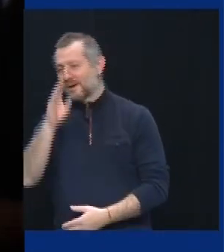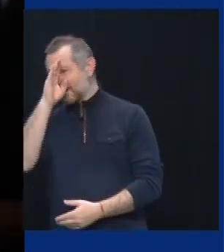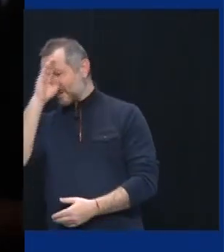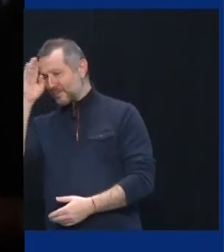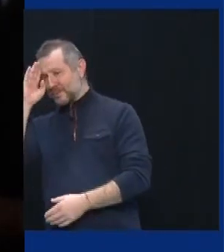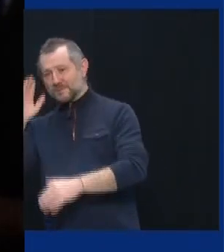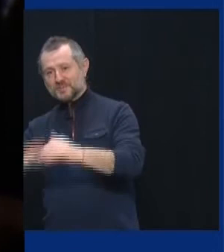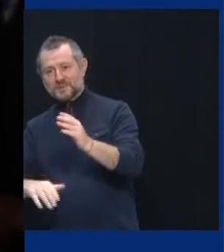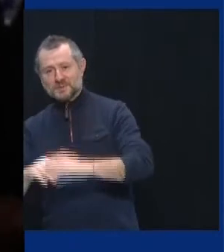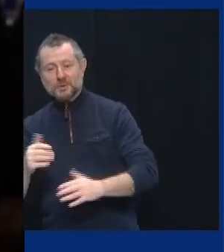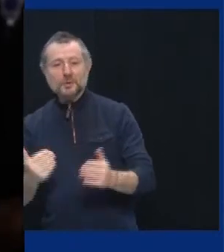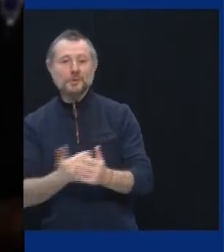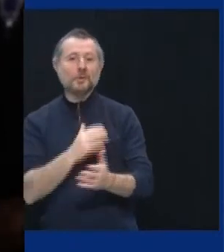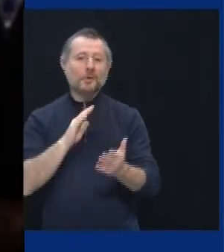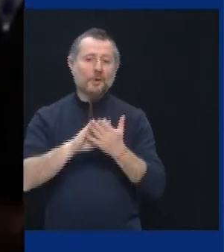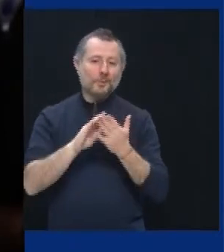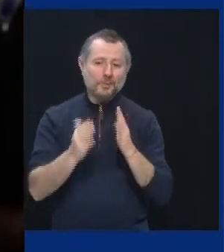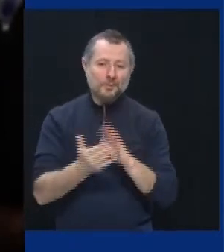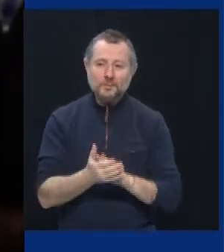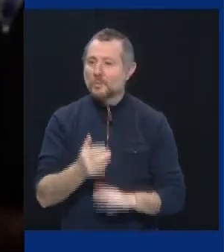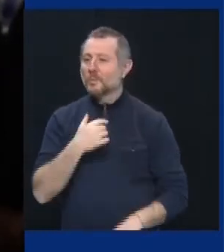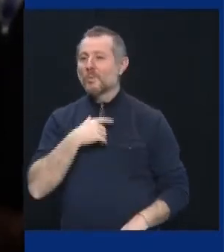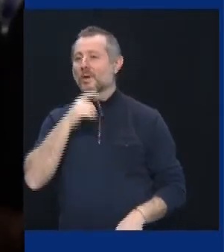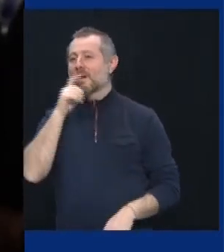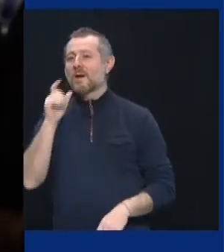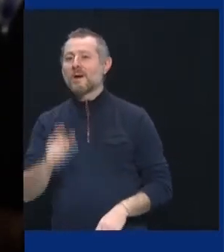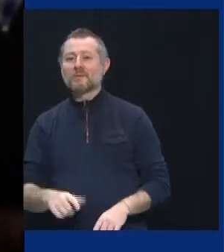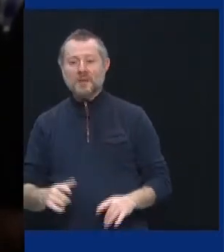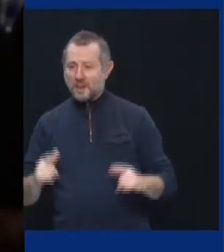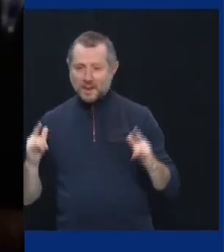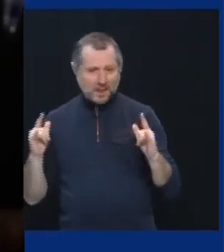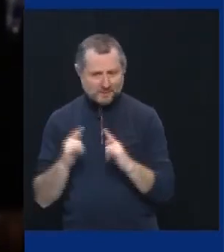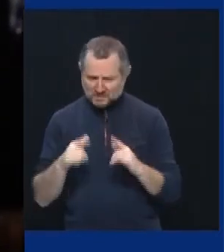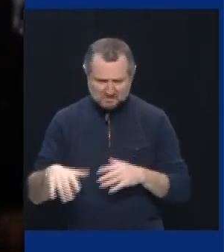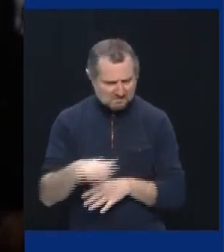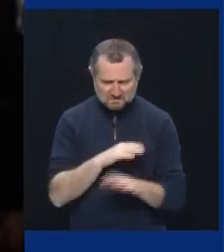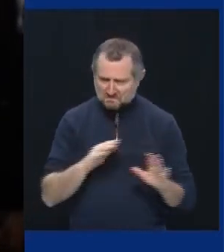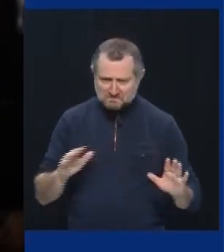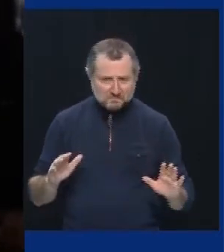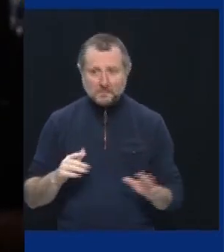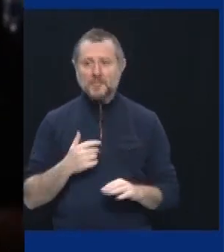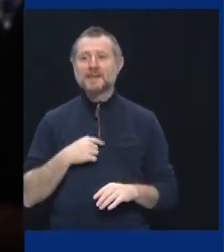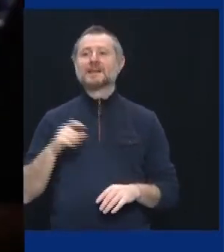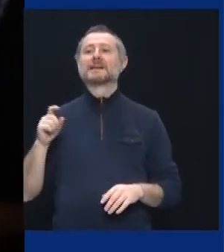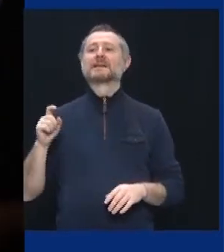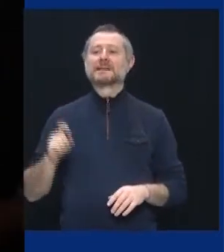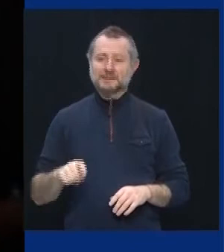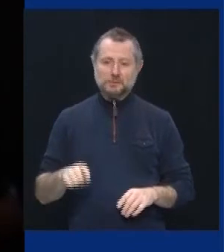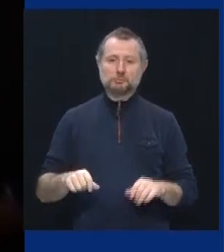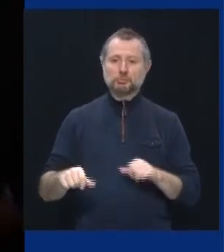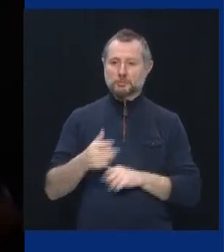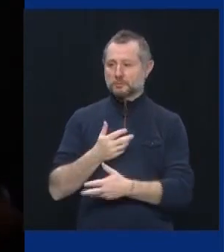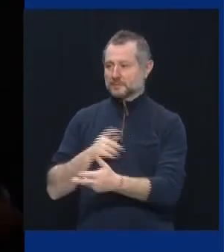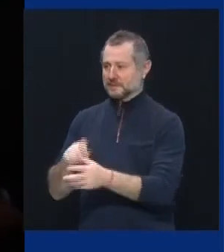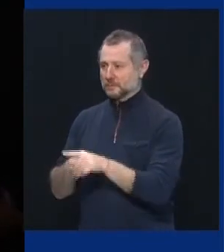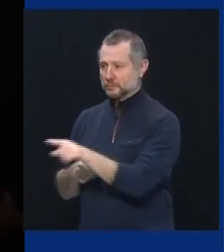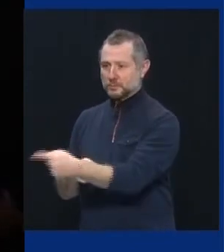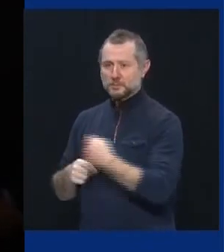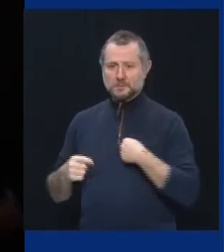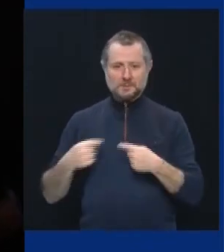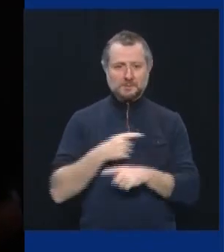we don't have to love each other, but we're going to need each other mm-hmm. because of what this world is going